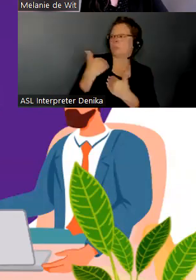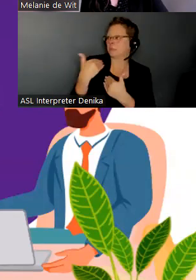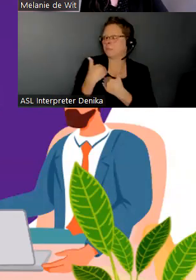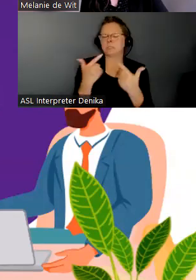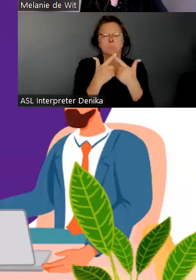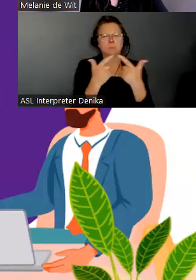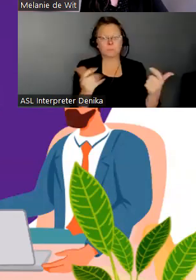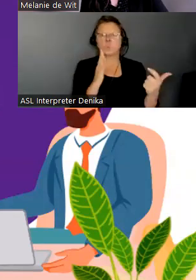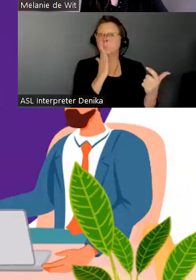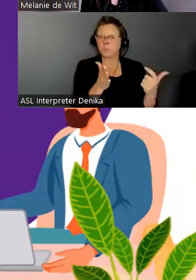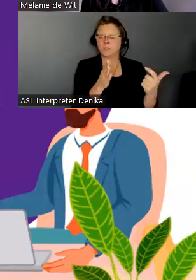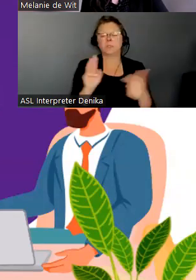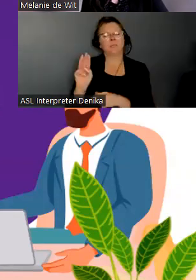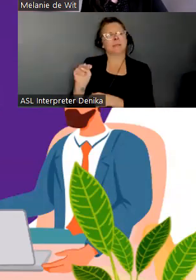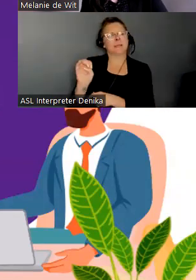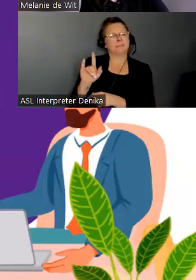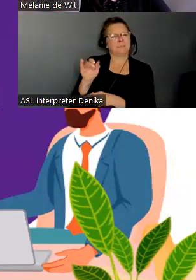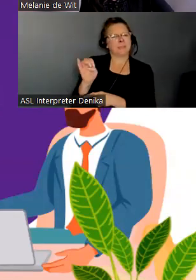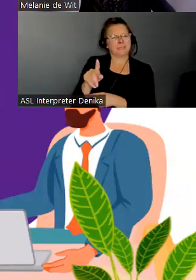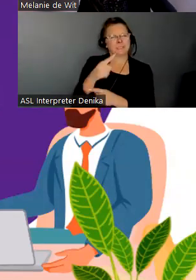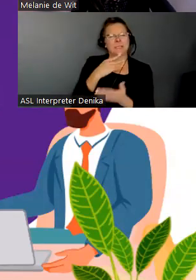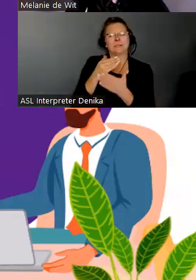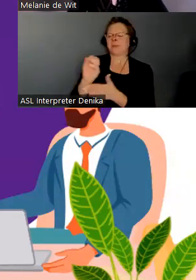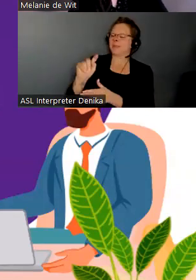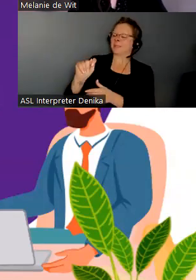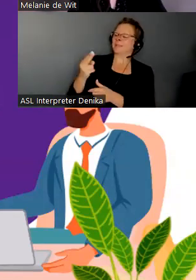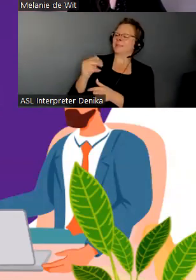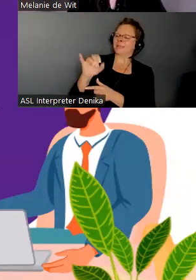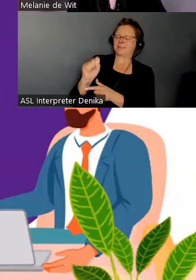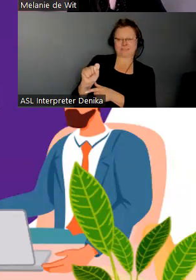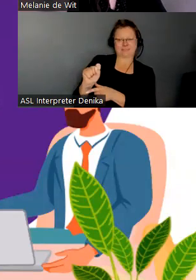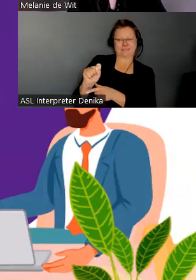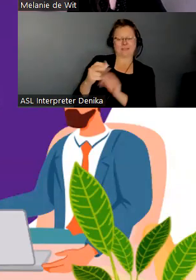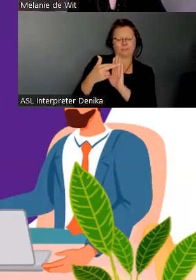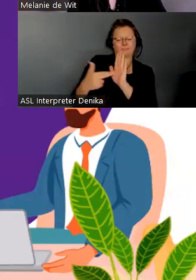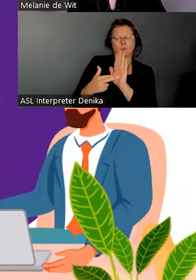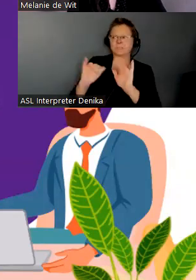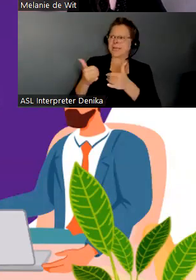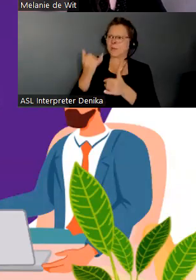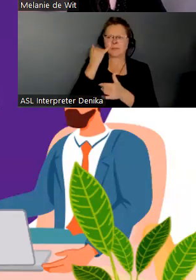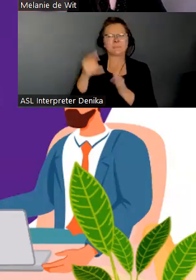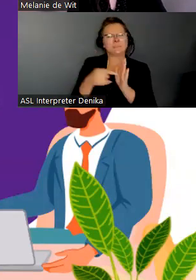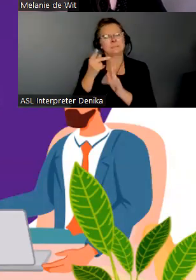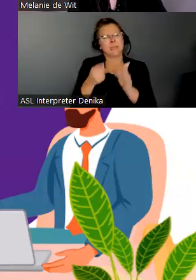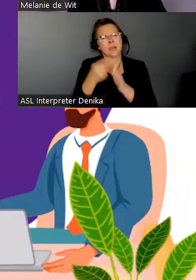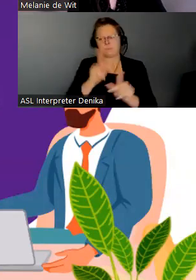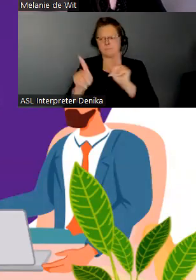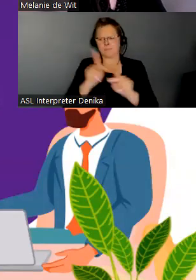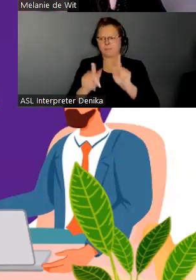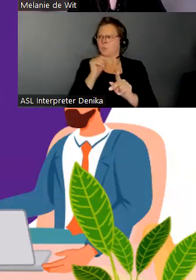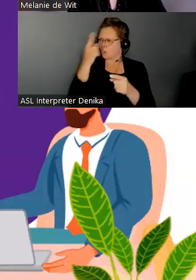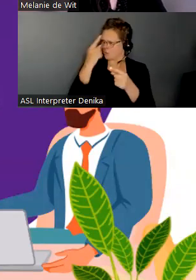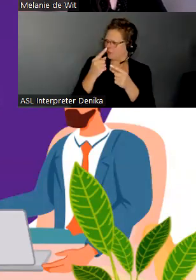have someone, I know Melanie kind of alluded to ethics kind of discussions around when people don't agree on decisions. We do have an ethicist,